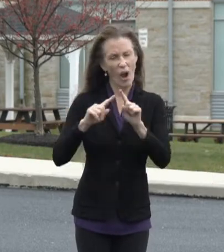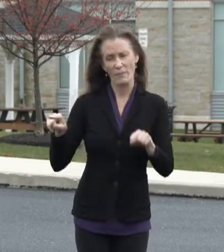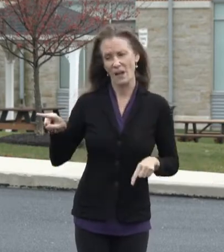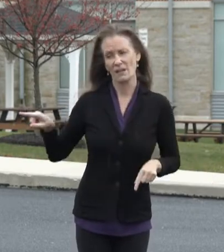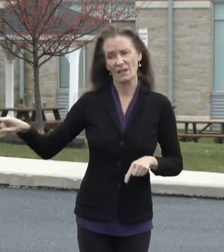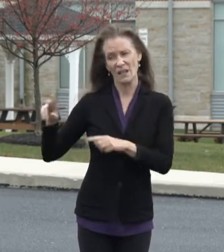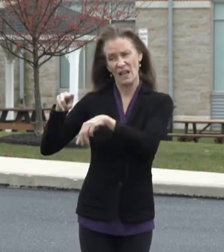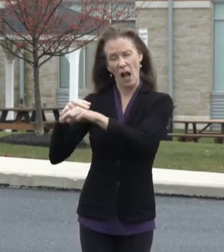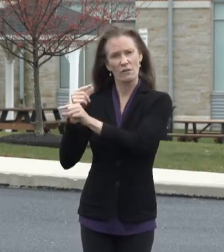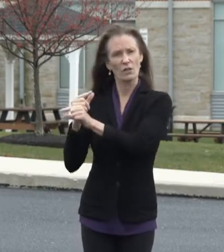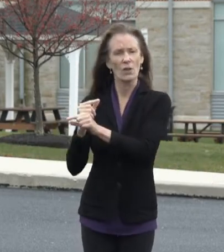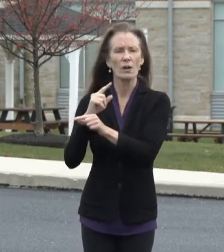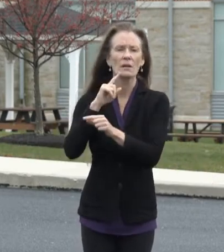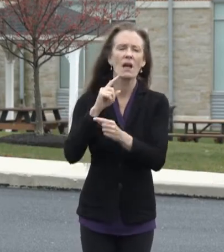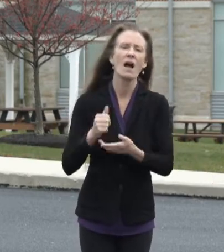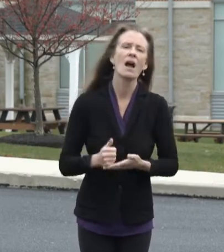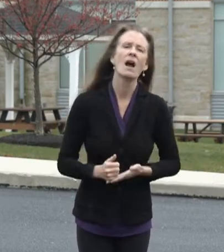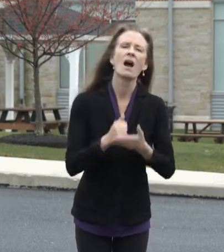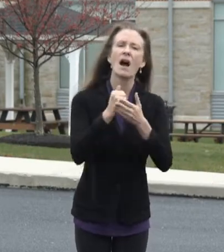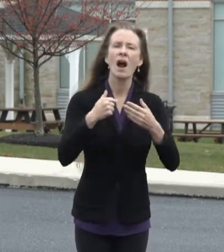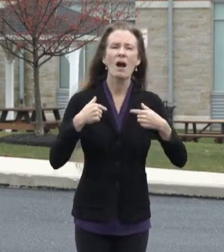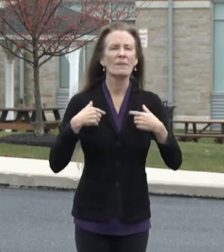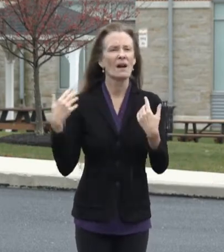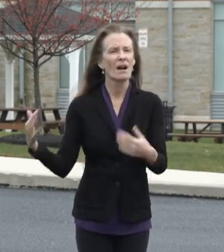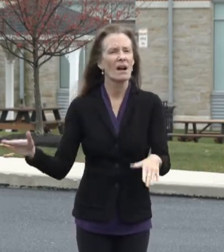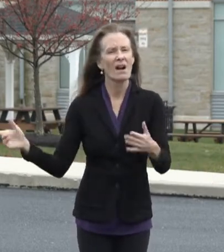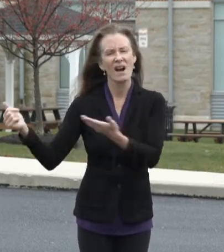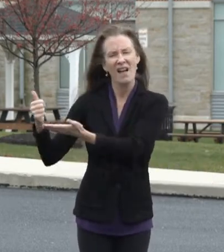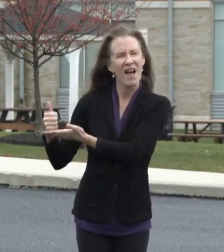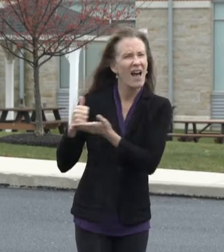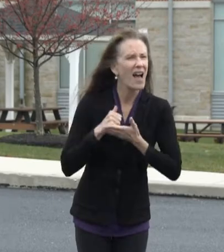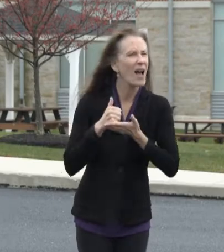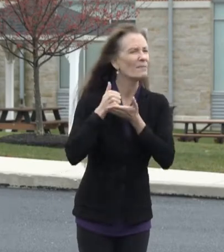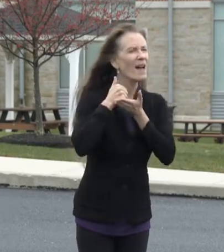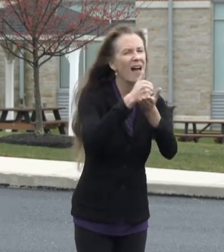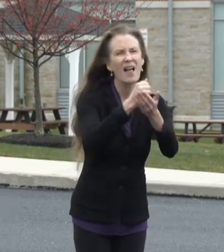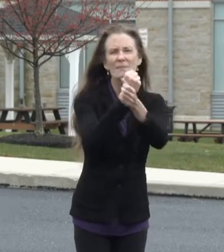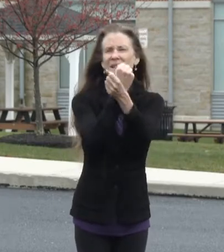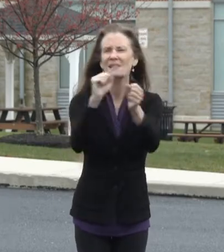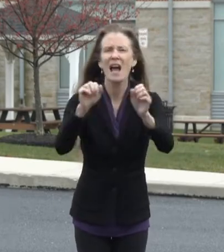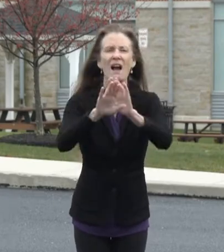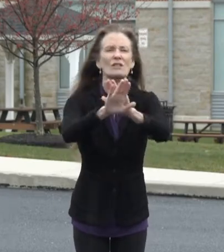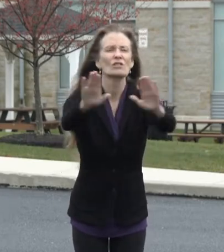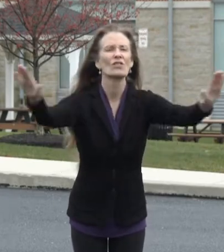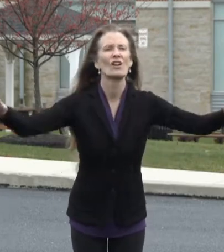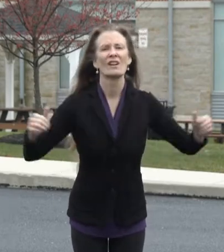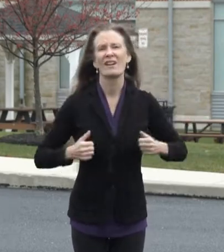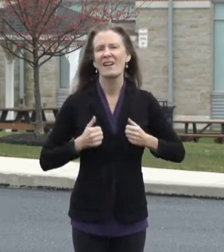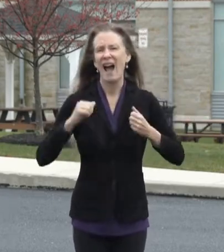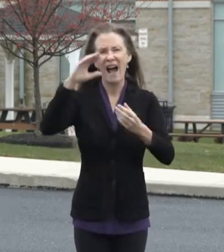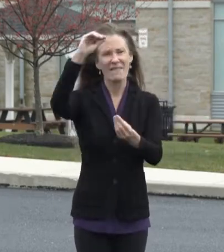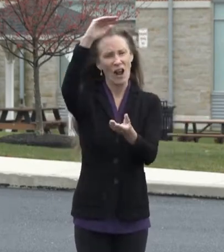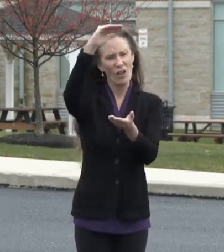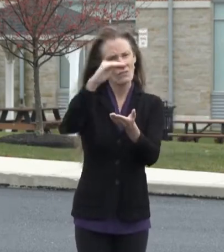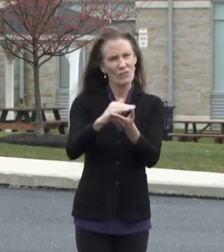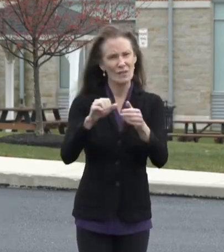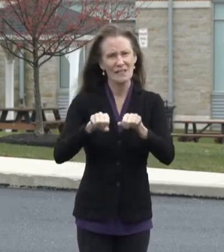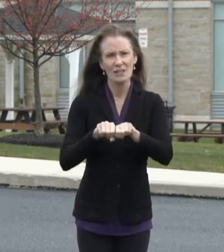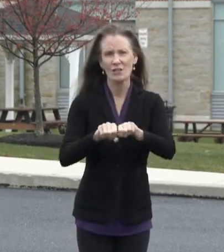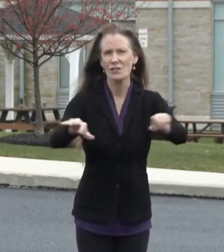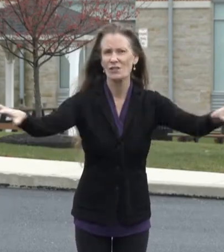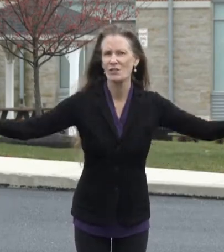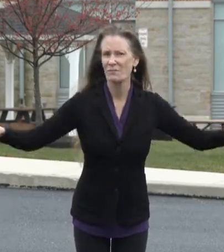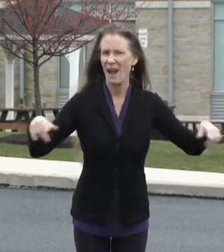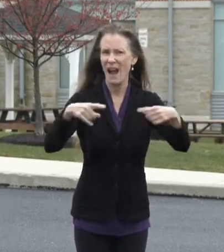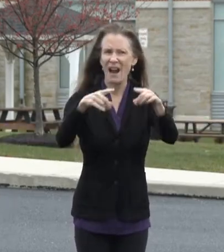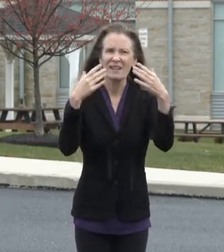and the kindest. They helped us save lives and control the spread of COVID-19. For that,